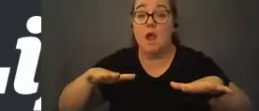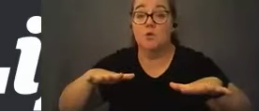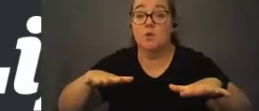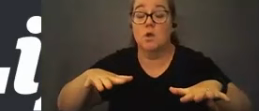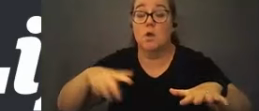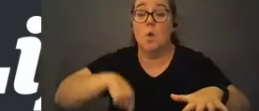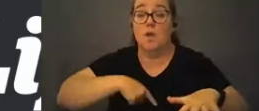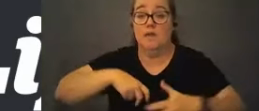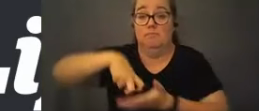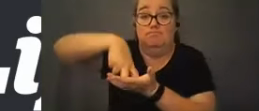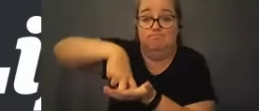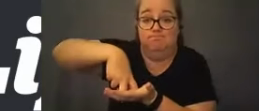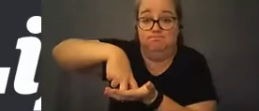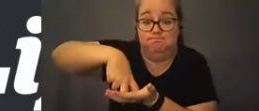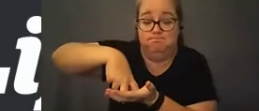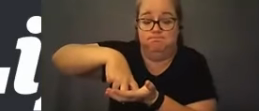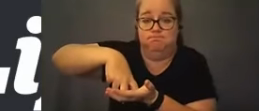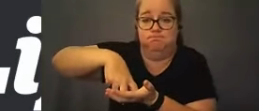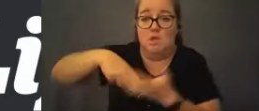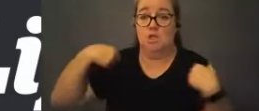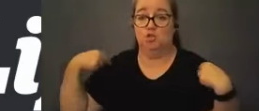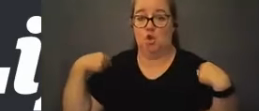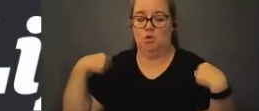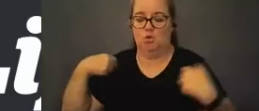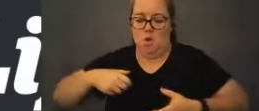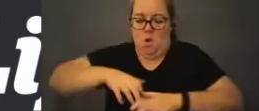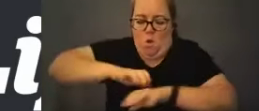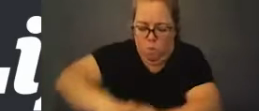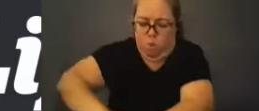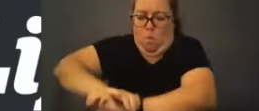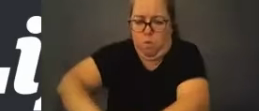them. And that way you're using your shoulders and you're just putting your whole